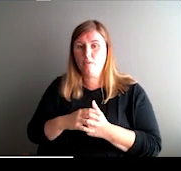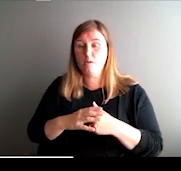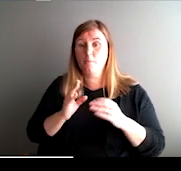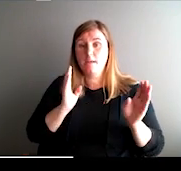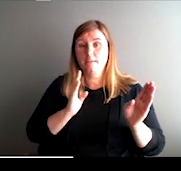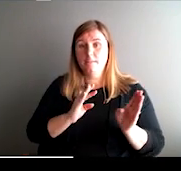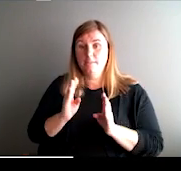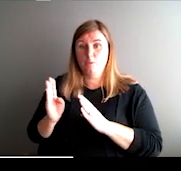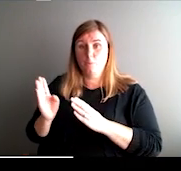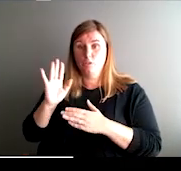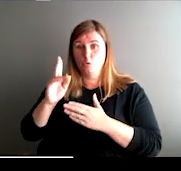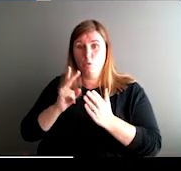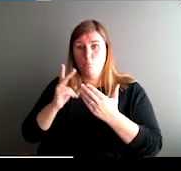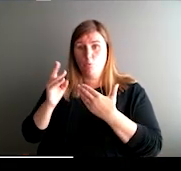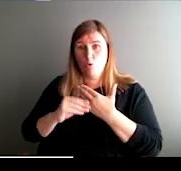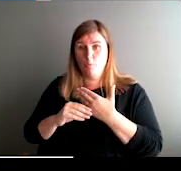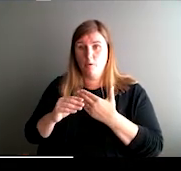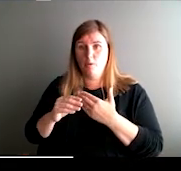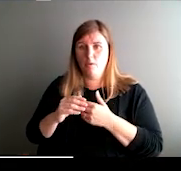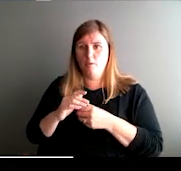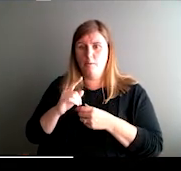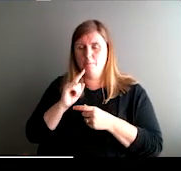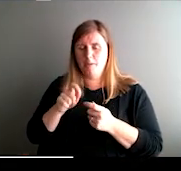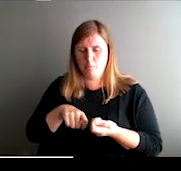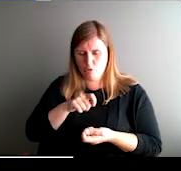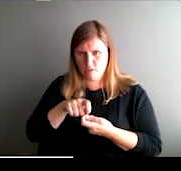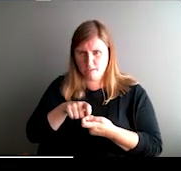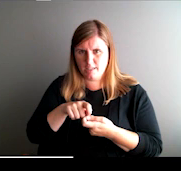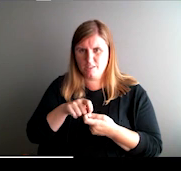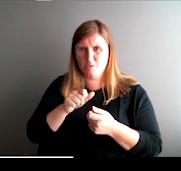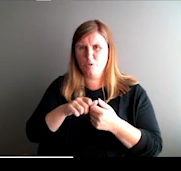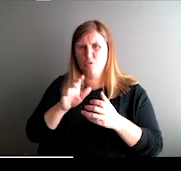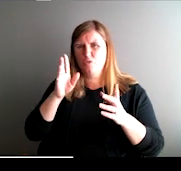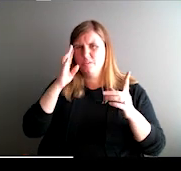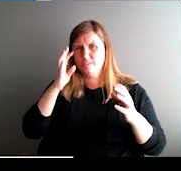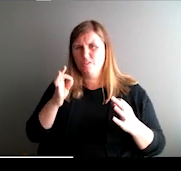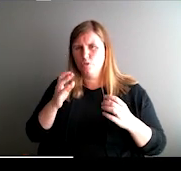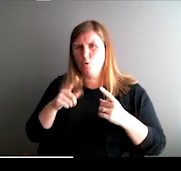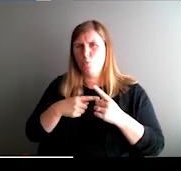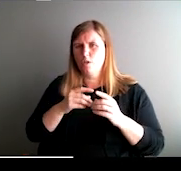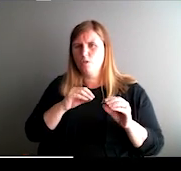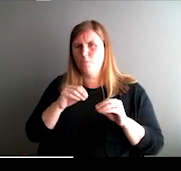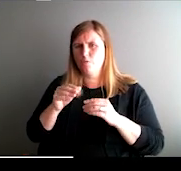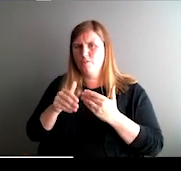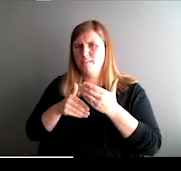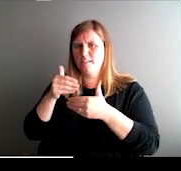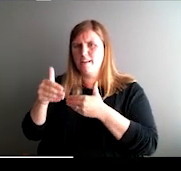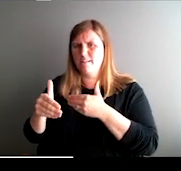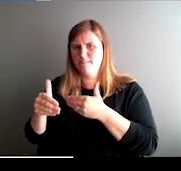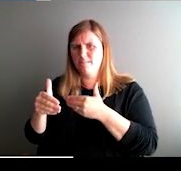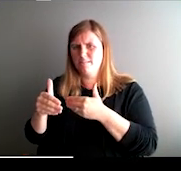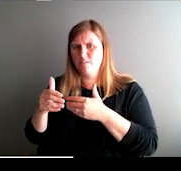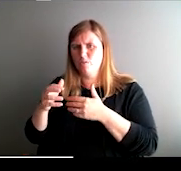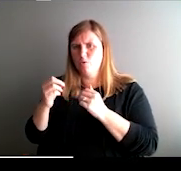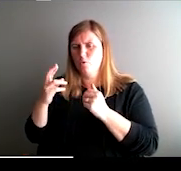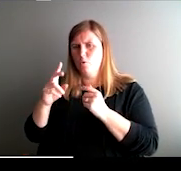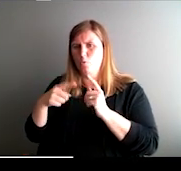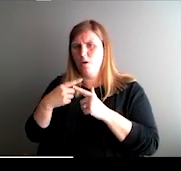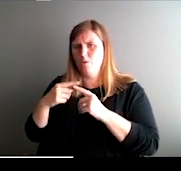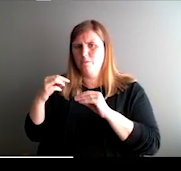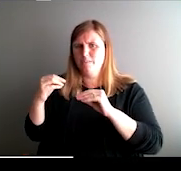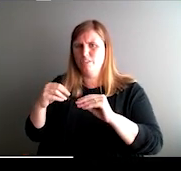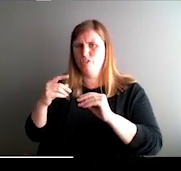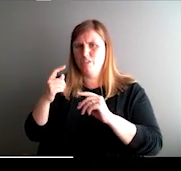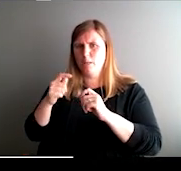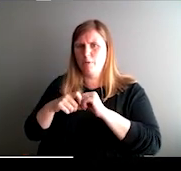your programs, by being precise in your decisions on when to move to new stuff versus when to teach a